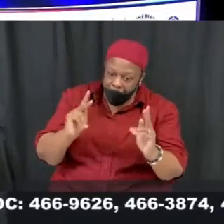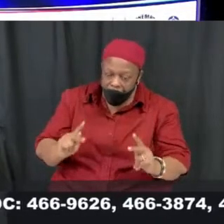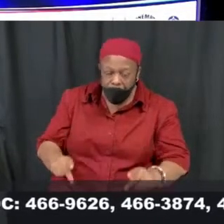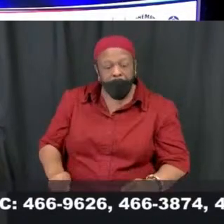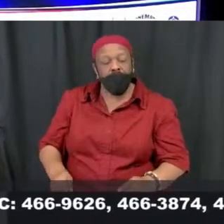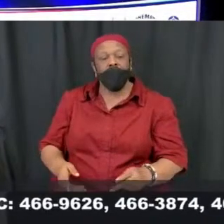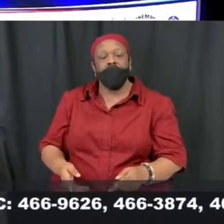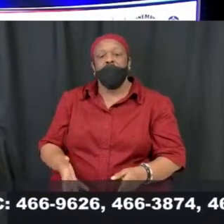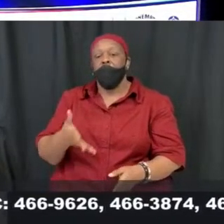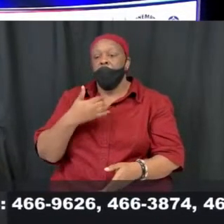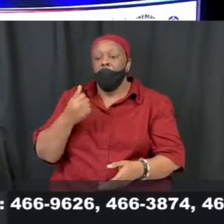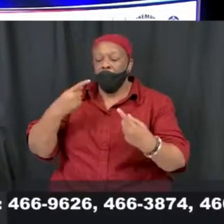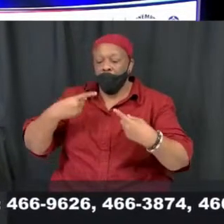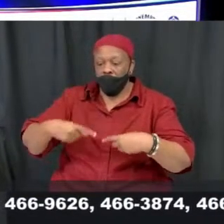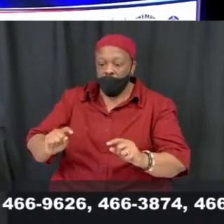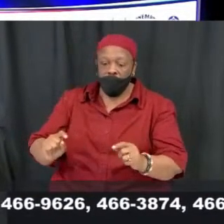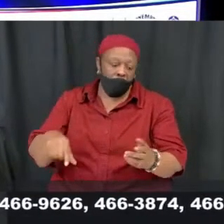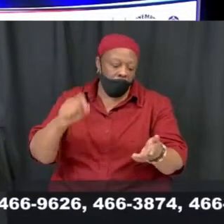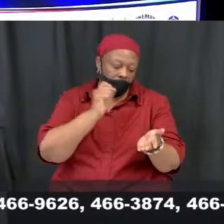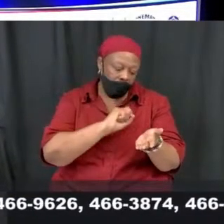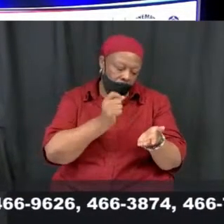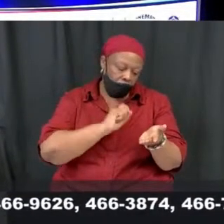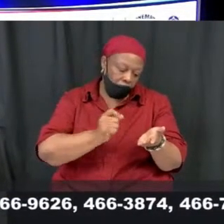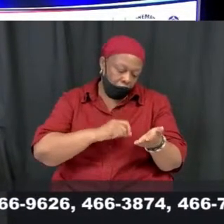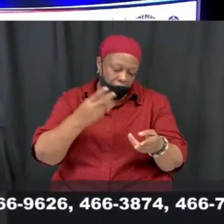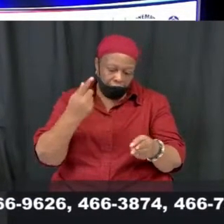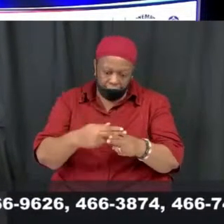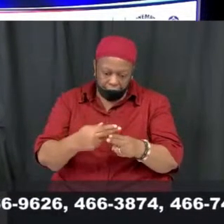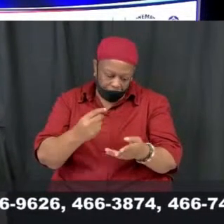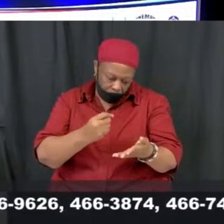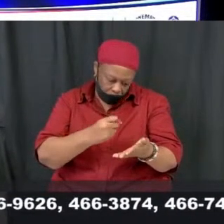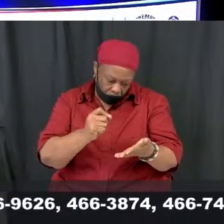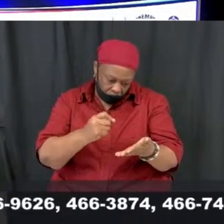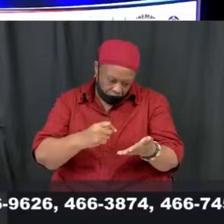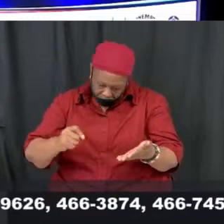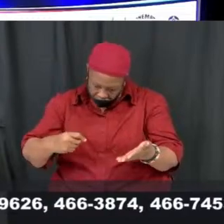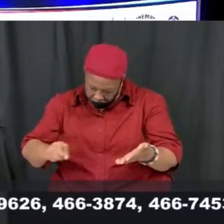and going through the contact tracing exercise.